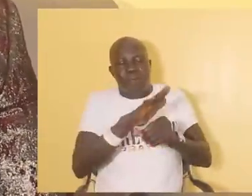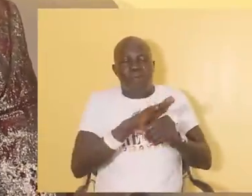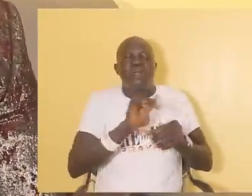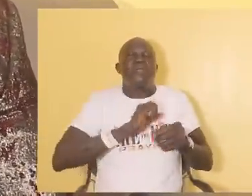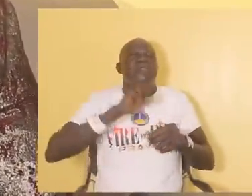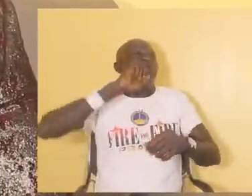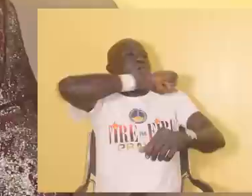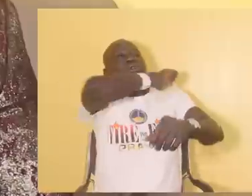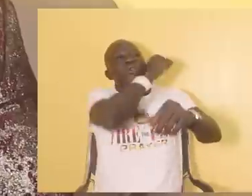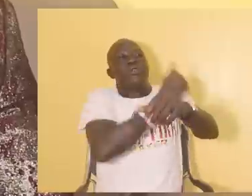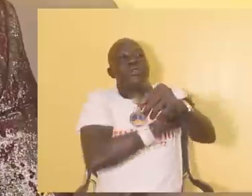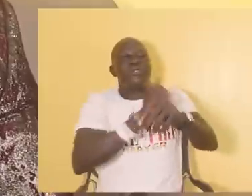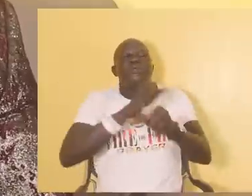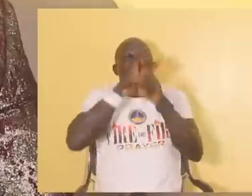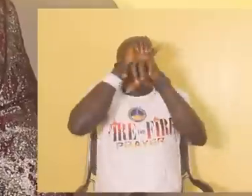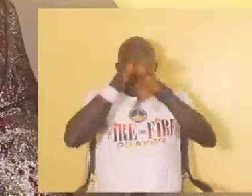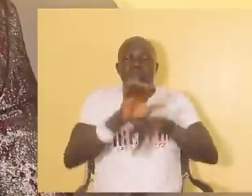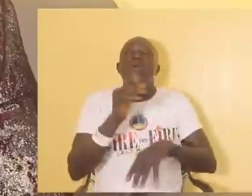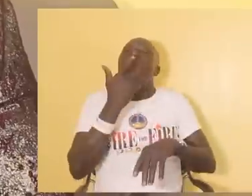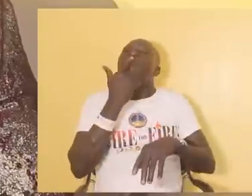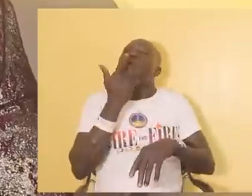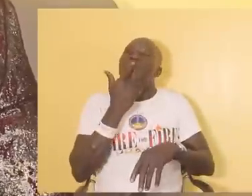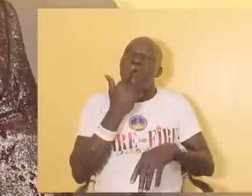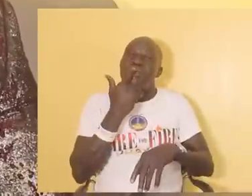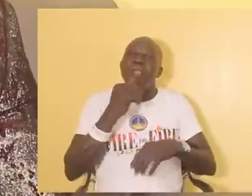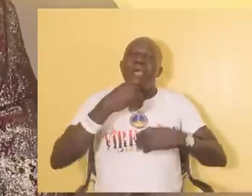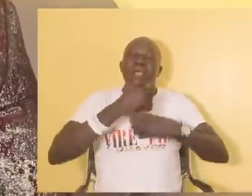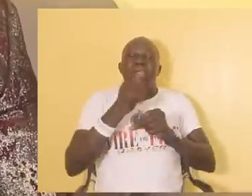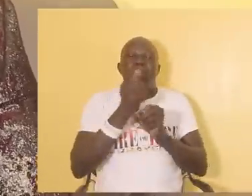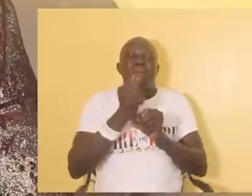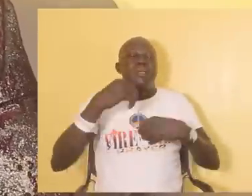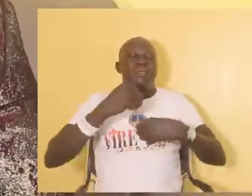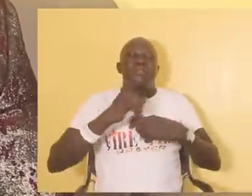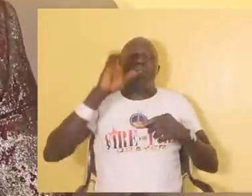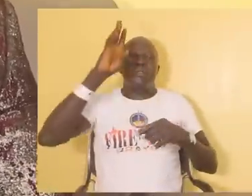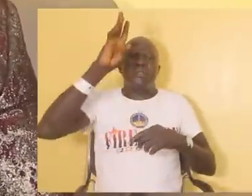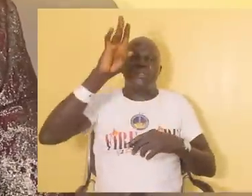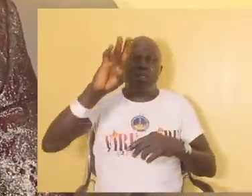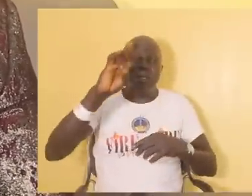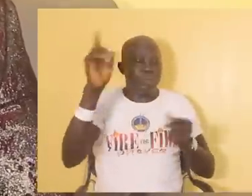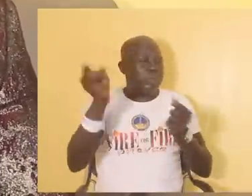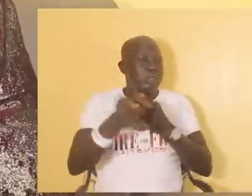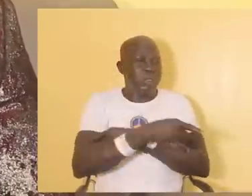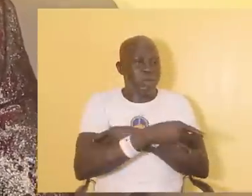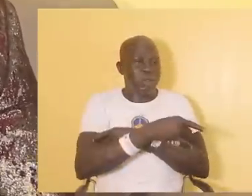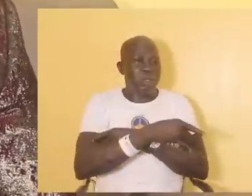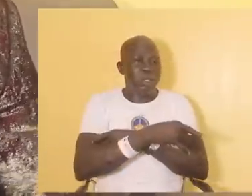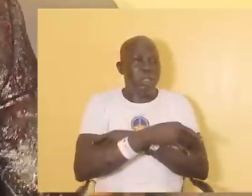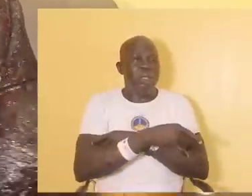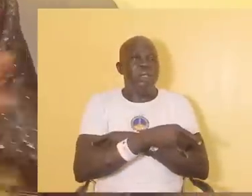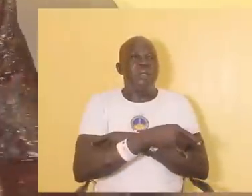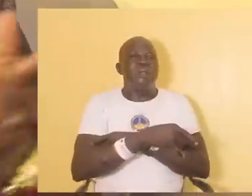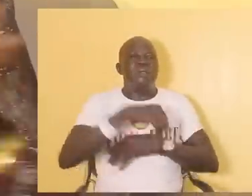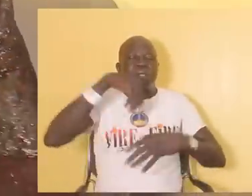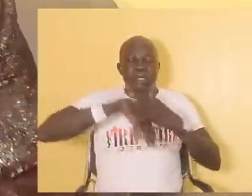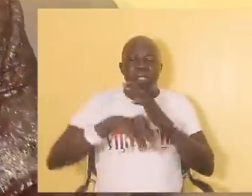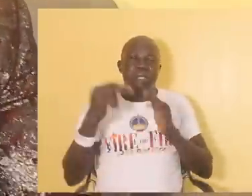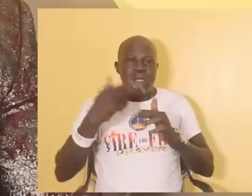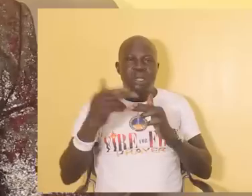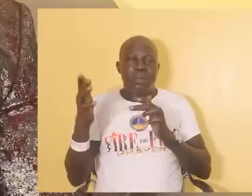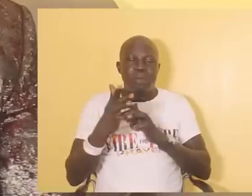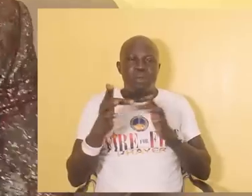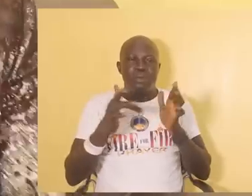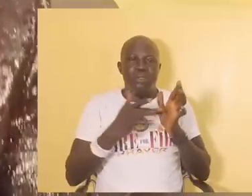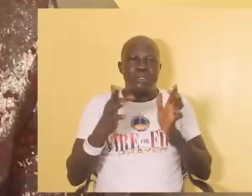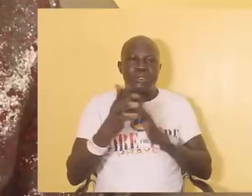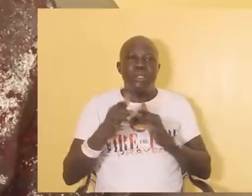know whether you can be what in bear, see a mere one. Ne wa do lu wa en ti e mi duo o ma di ene